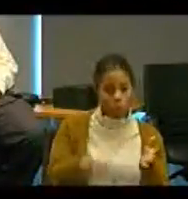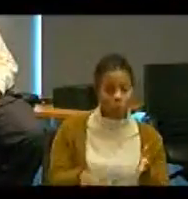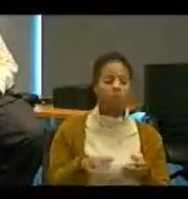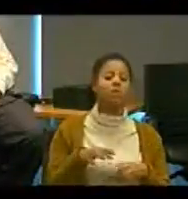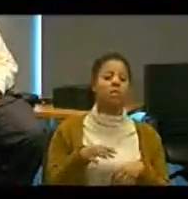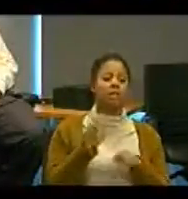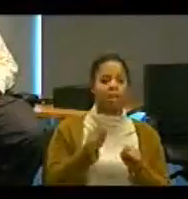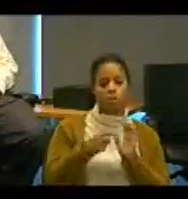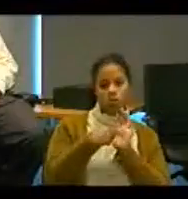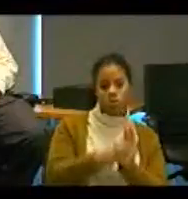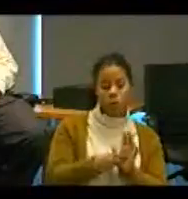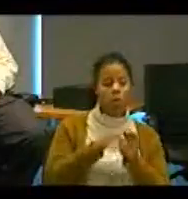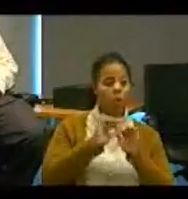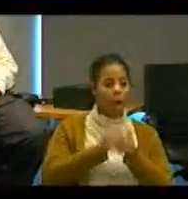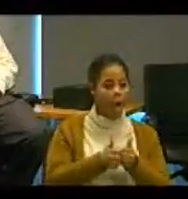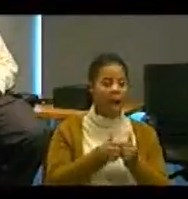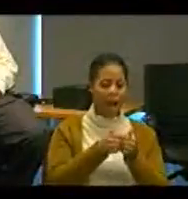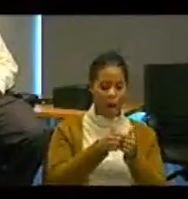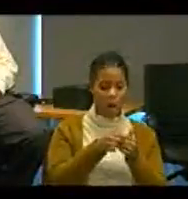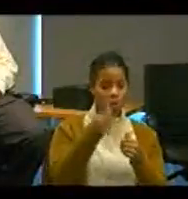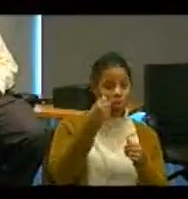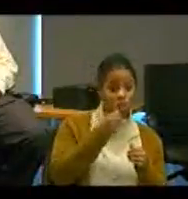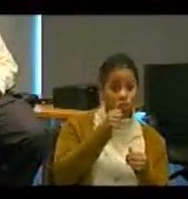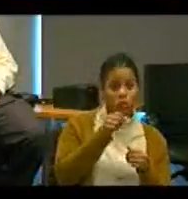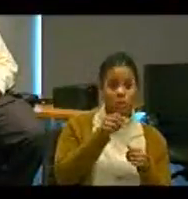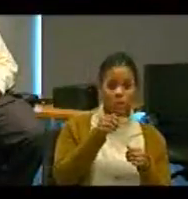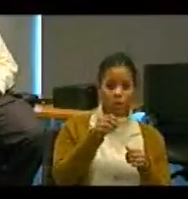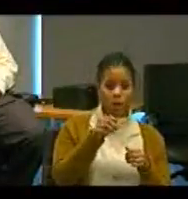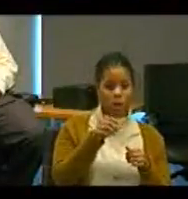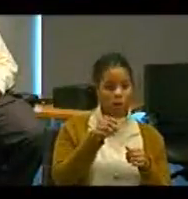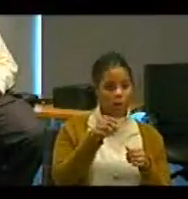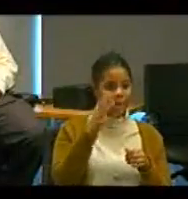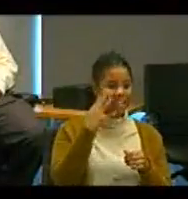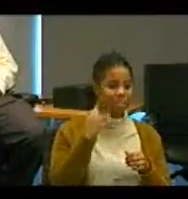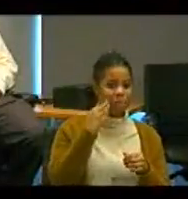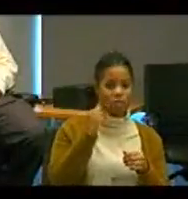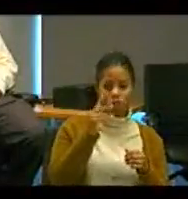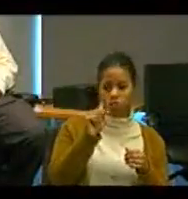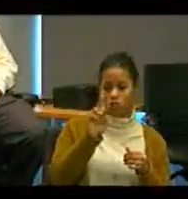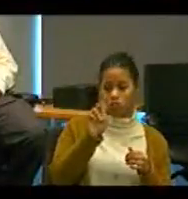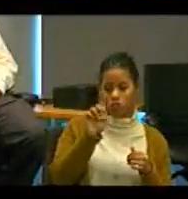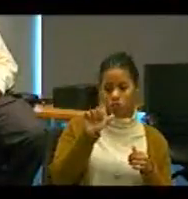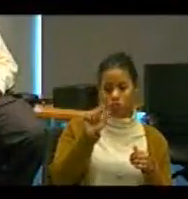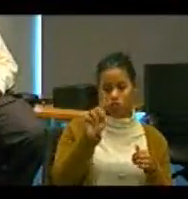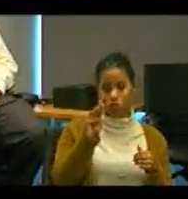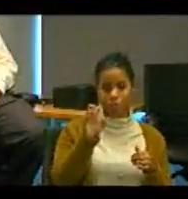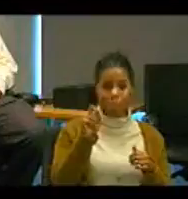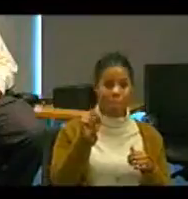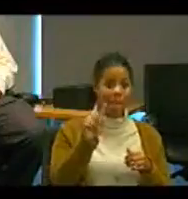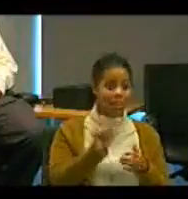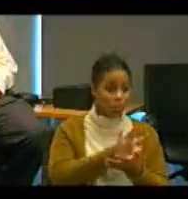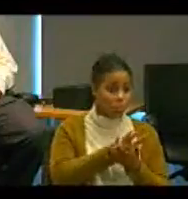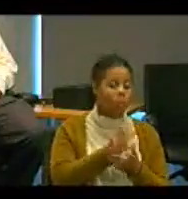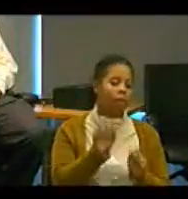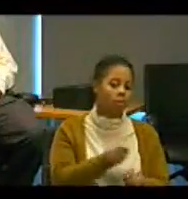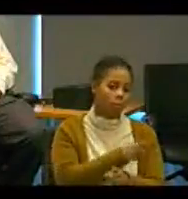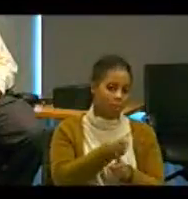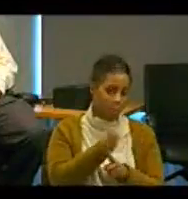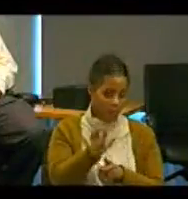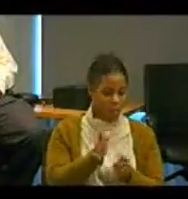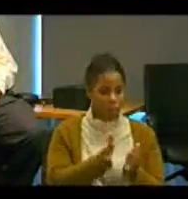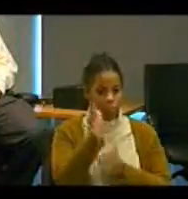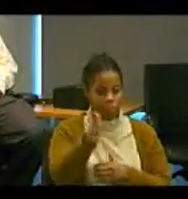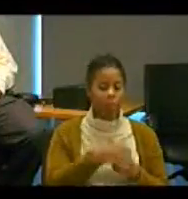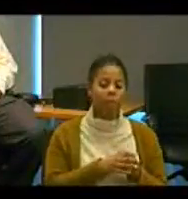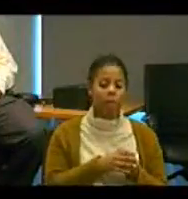are treated in schools and thus the way they behave in schools. It is worth noting that a trauma-informed